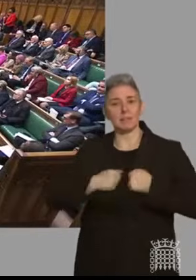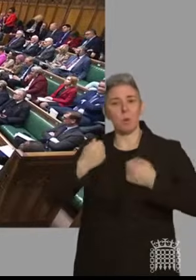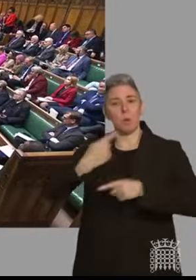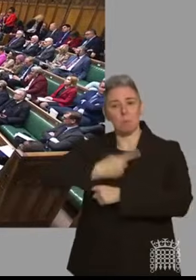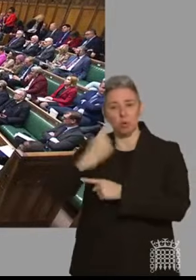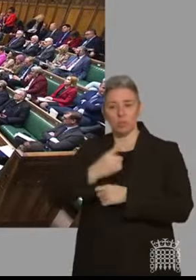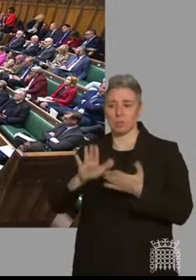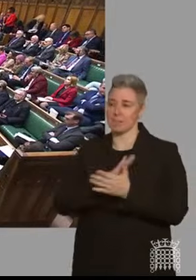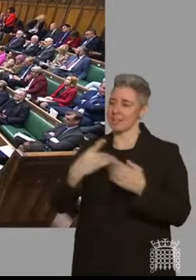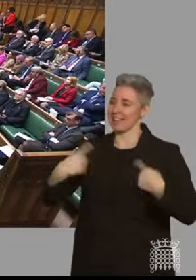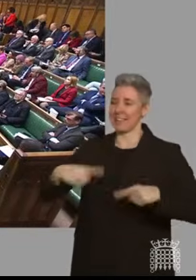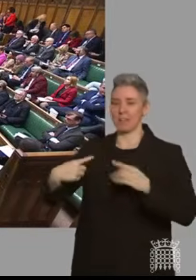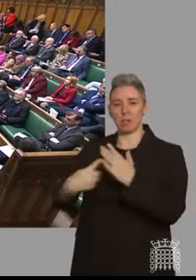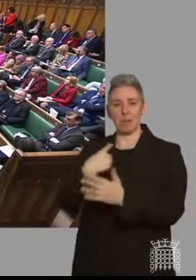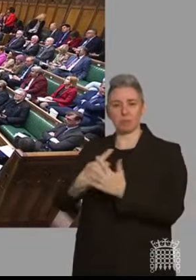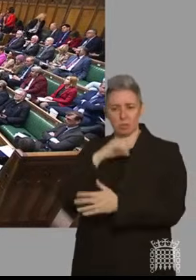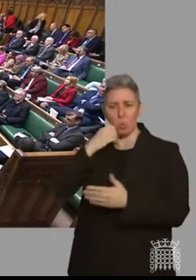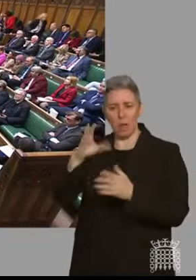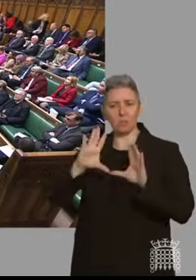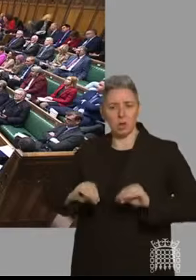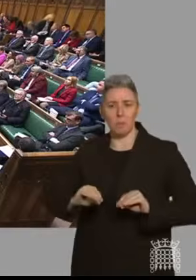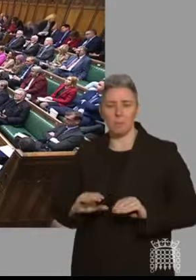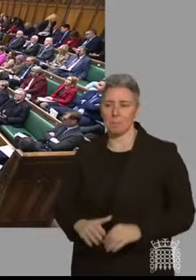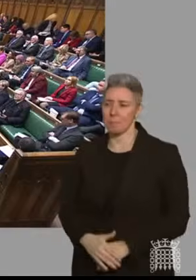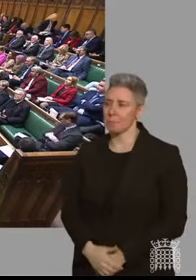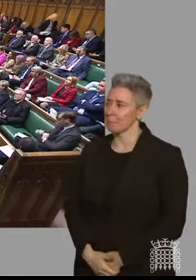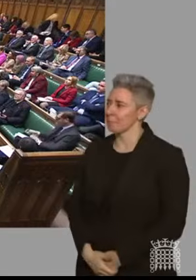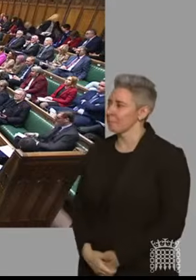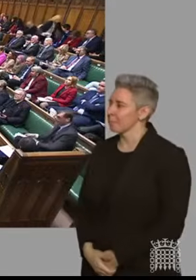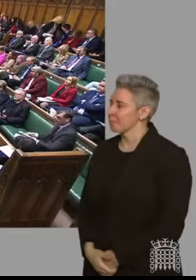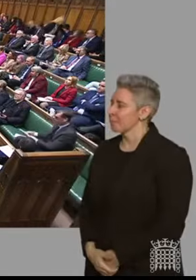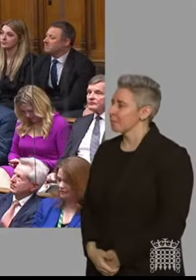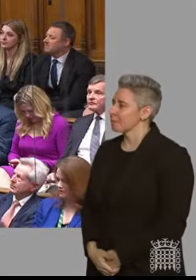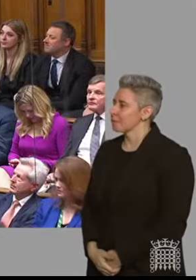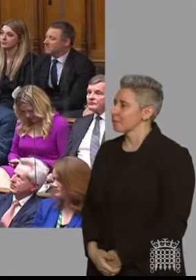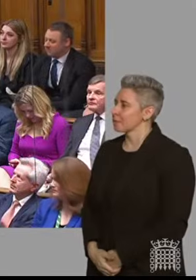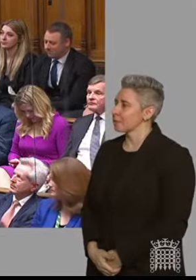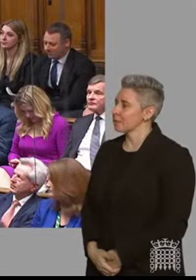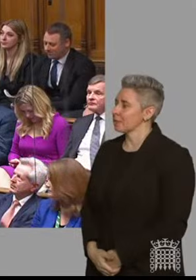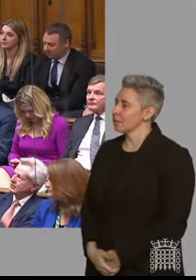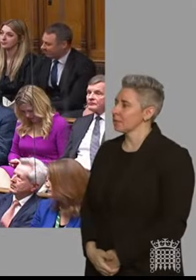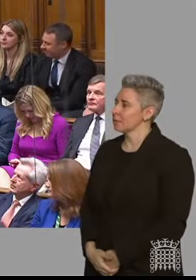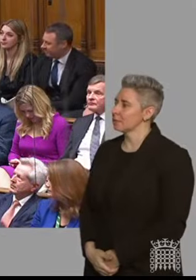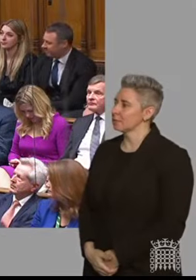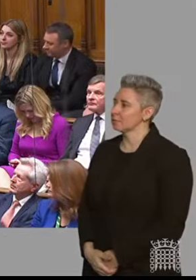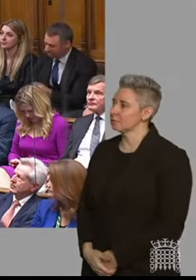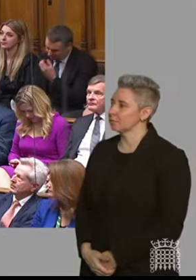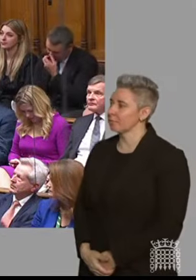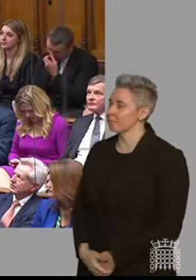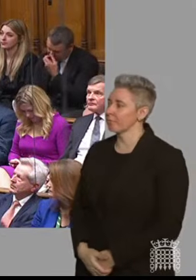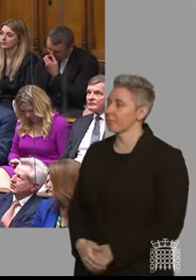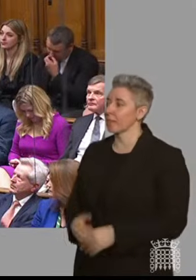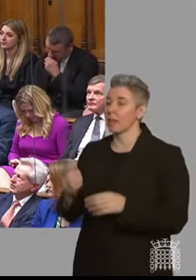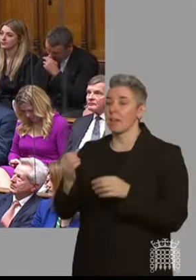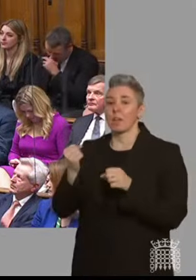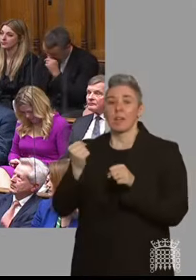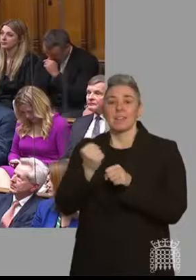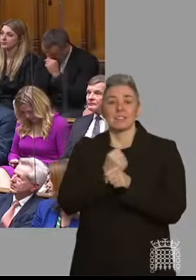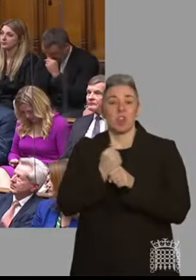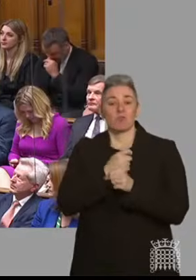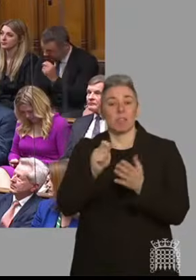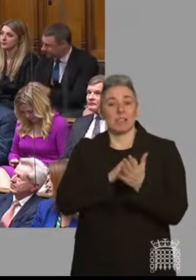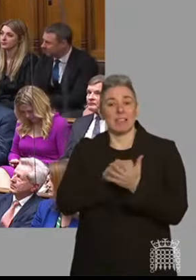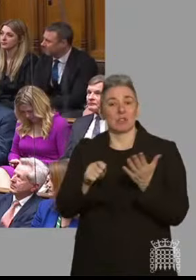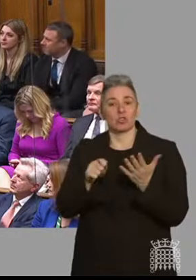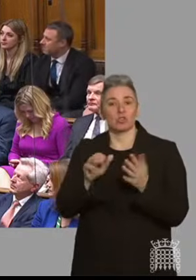As a general election is not just a mere expression of opinion, but a serious choice, will my right honourable